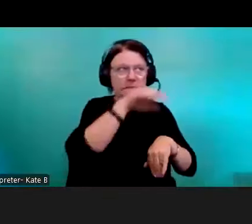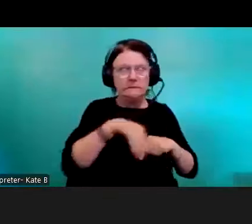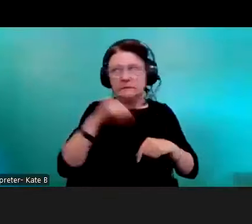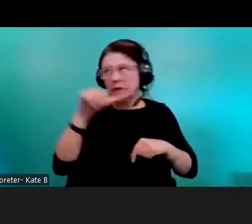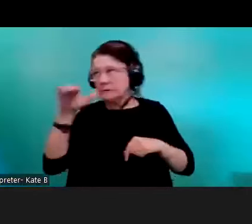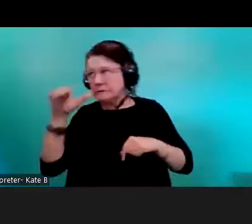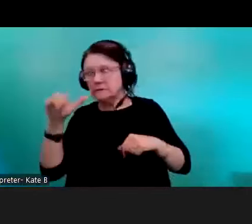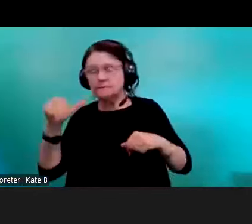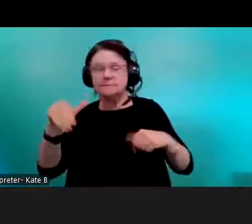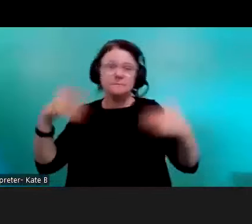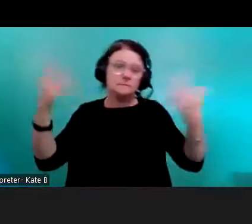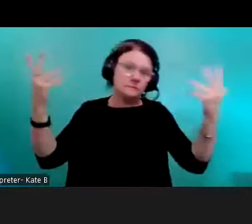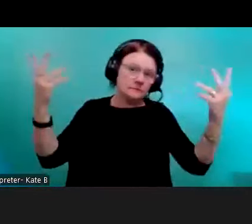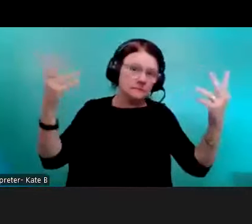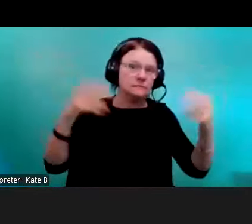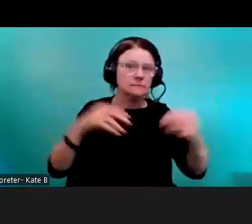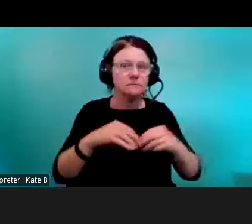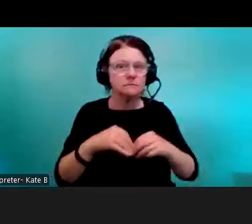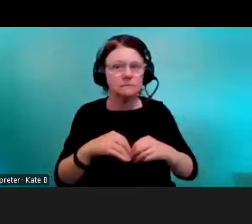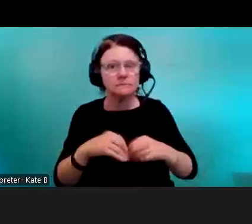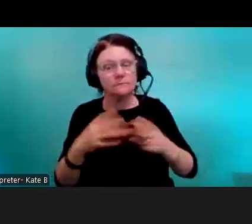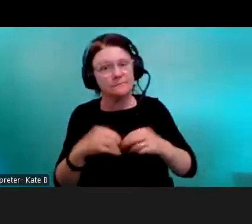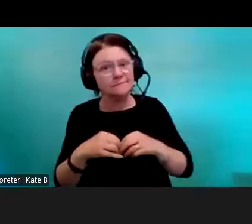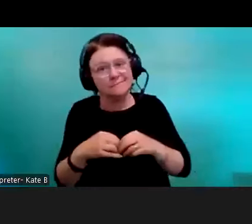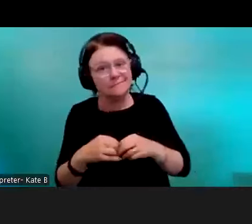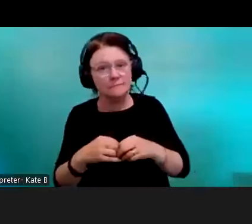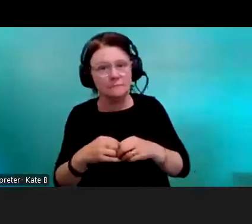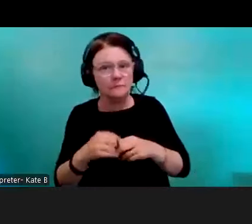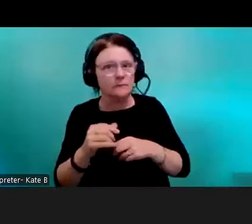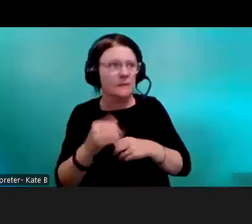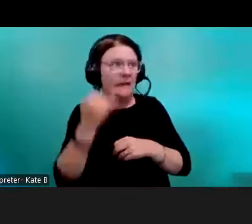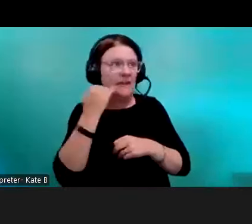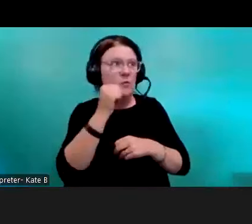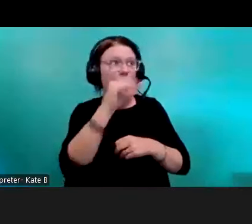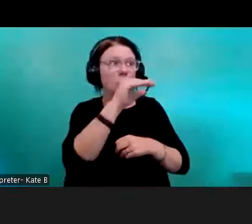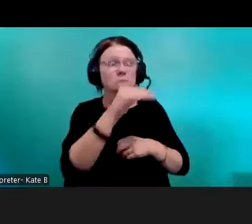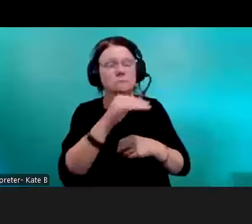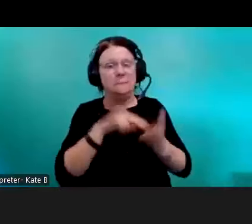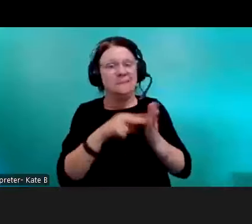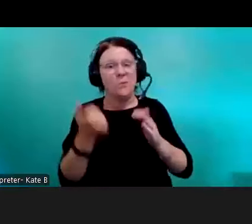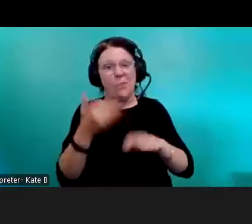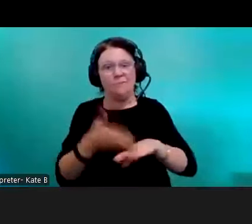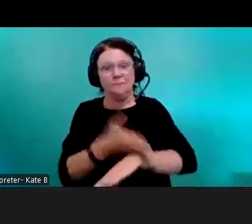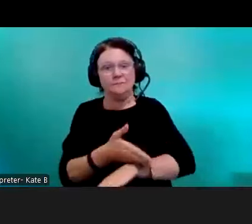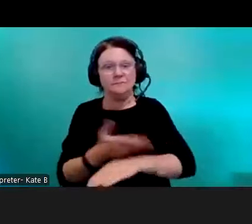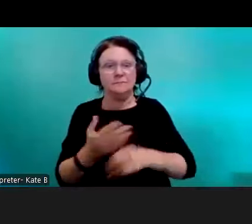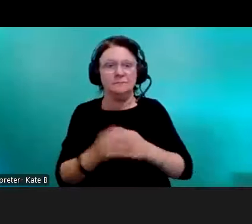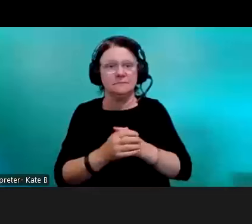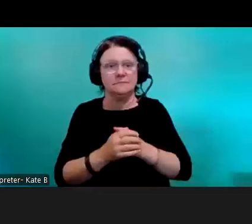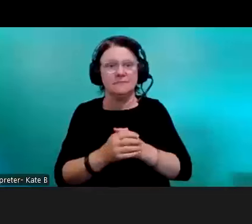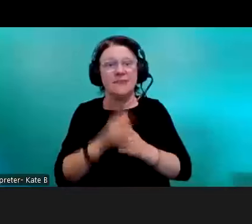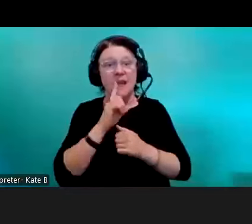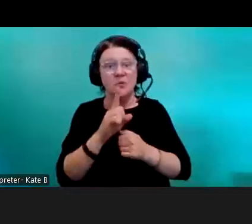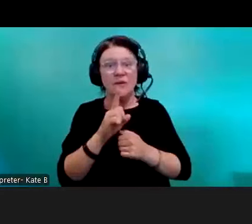about disability issues, we're never going to make much progress. And, it's about 1 in 4 people that have